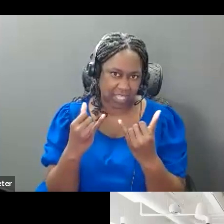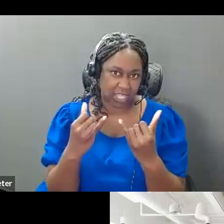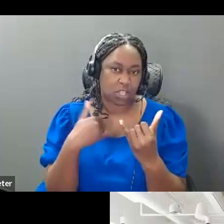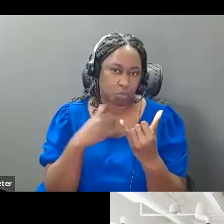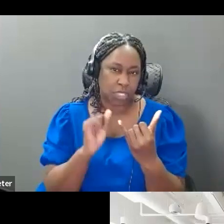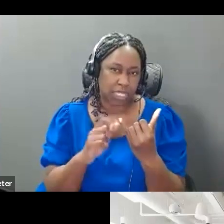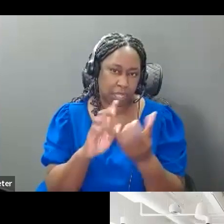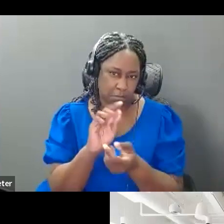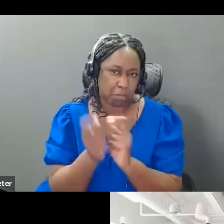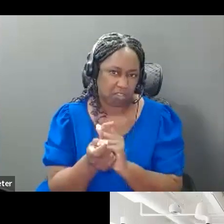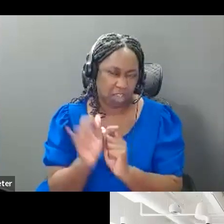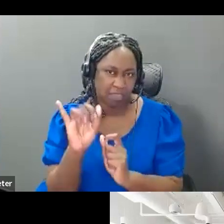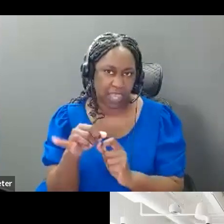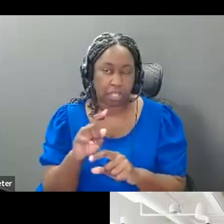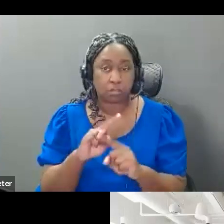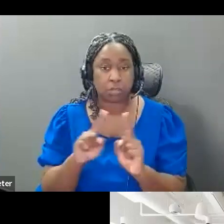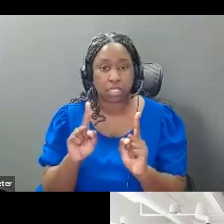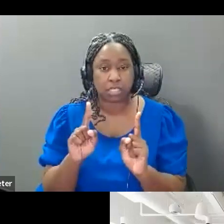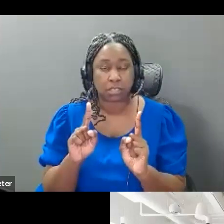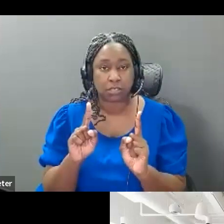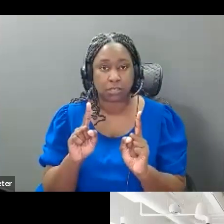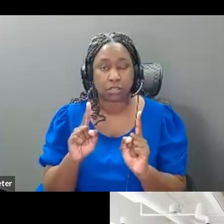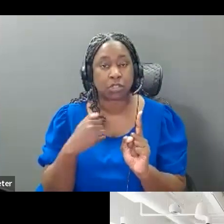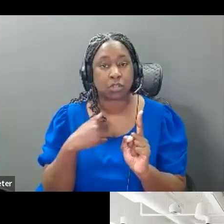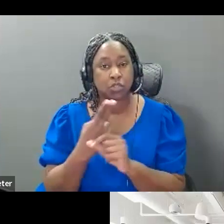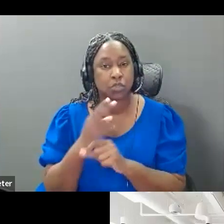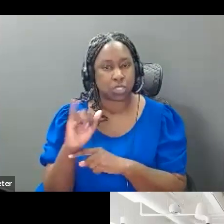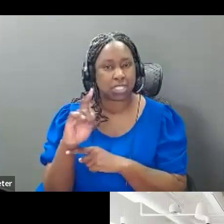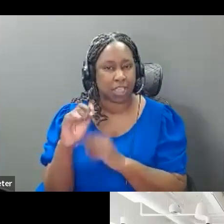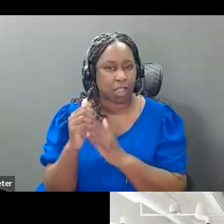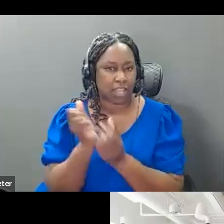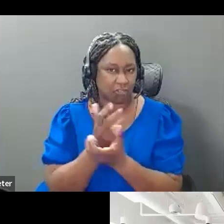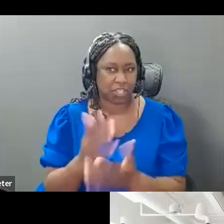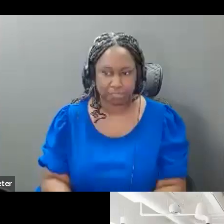definitely modify that. But we're using a style guide in everything we do.